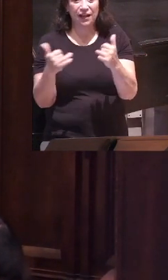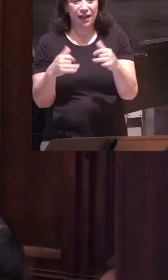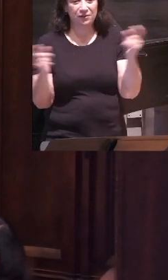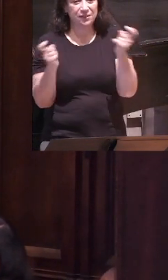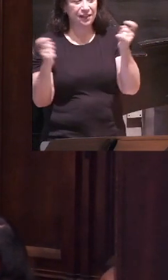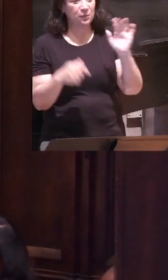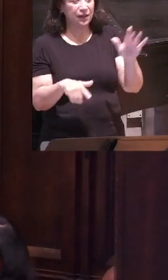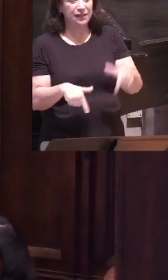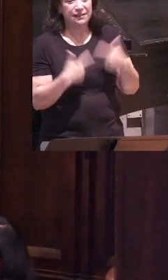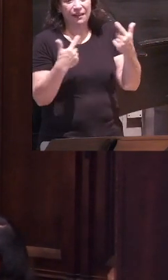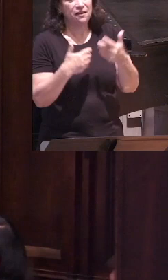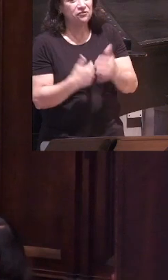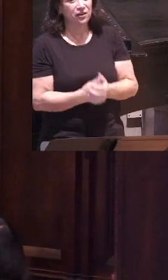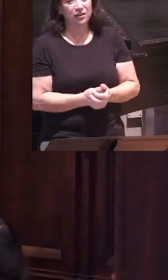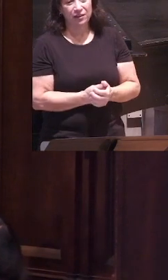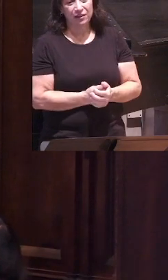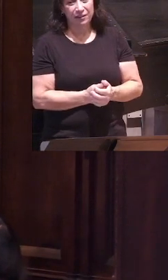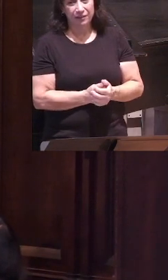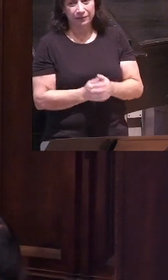celebrate Earl's life on Earth.